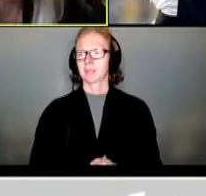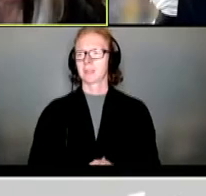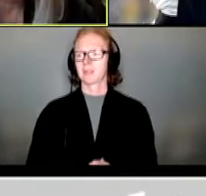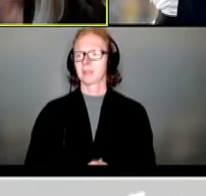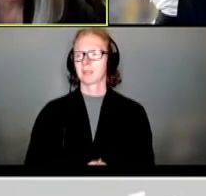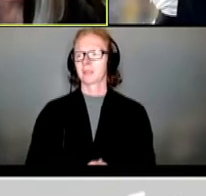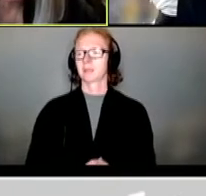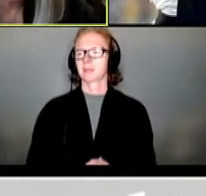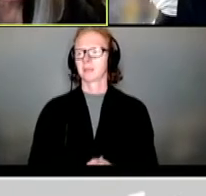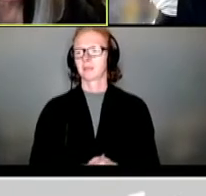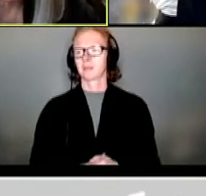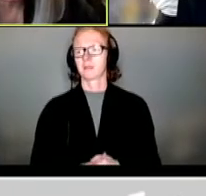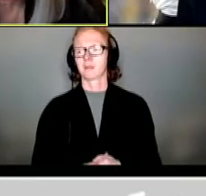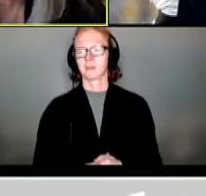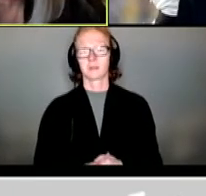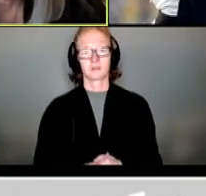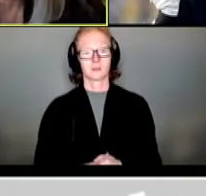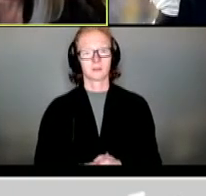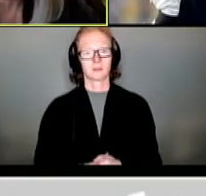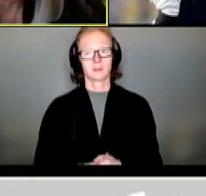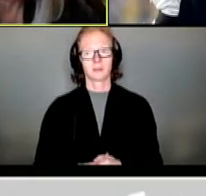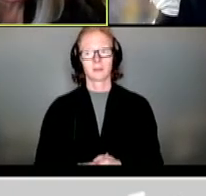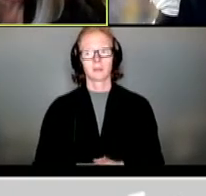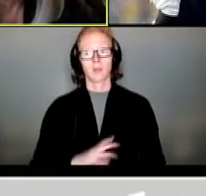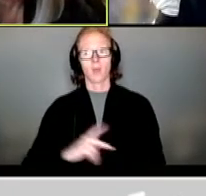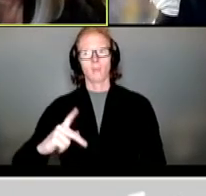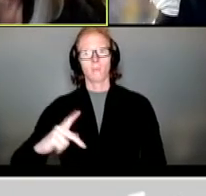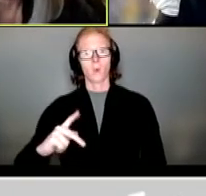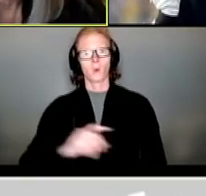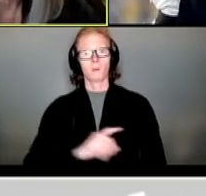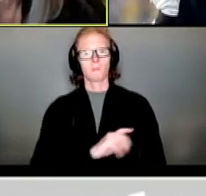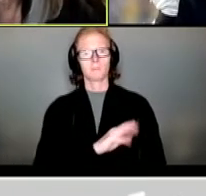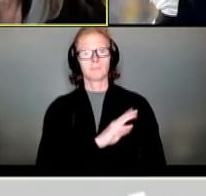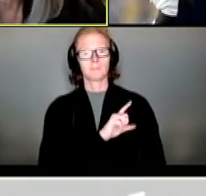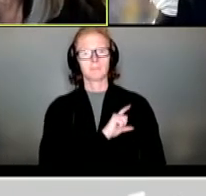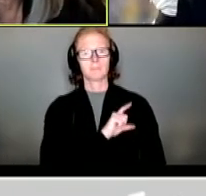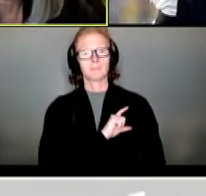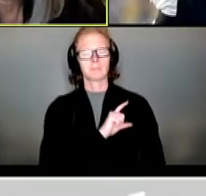Portland Police Bureau, is there anyone here? Mike, would you like to give any updates?